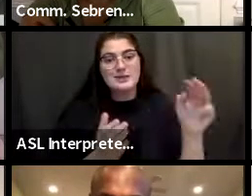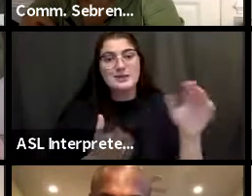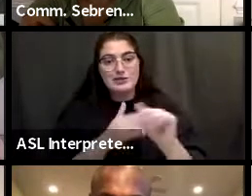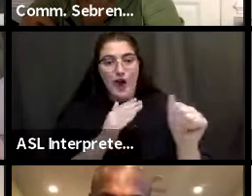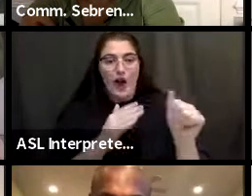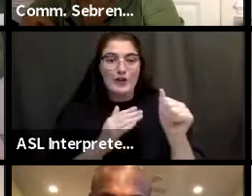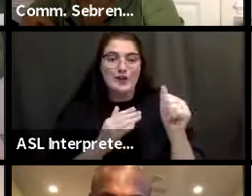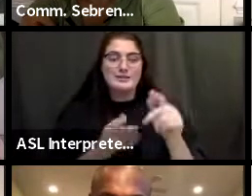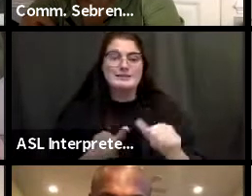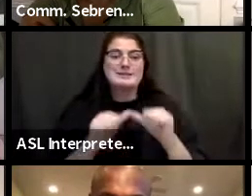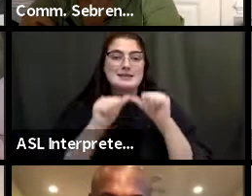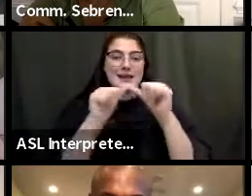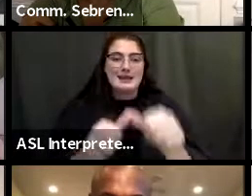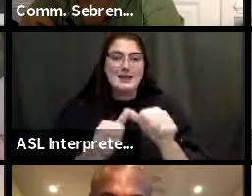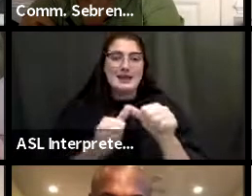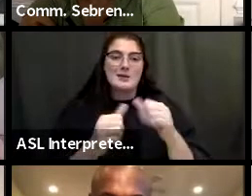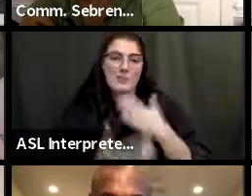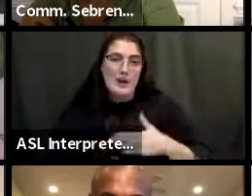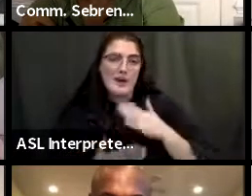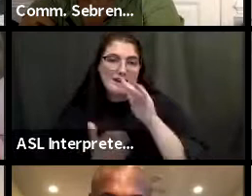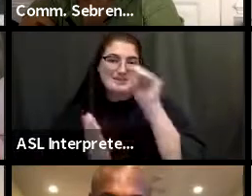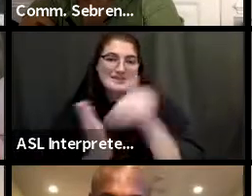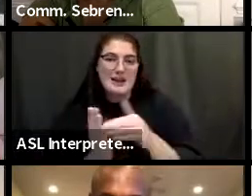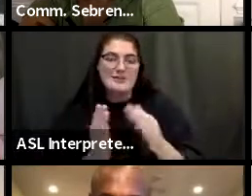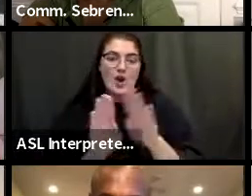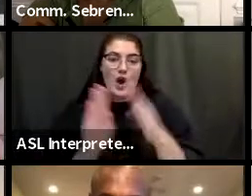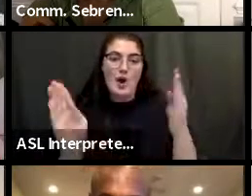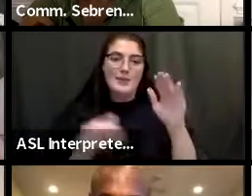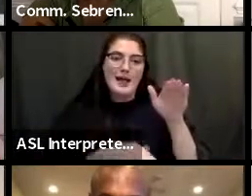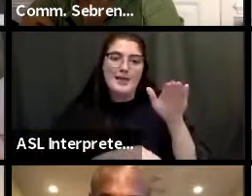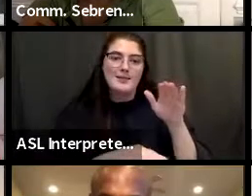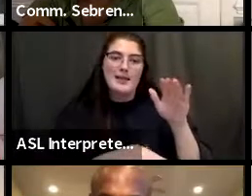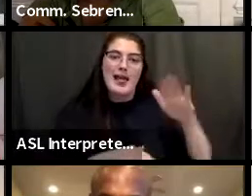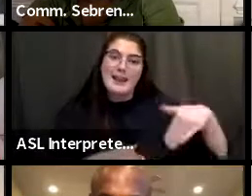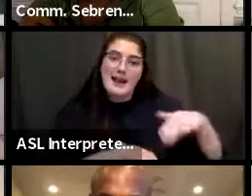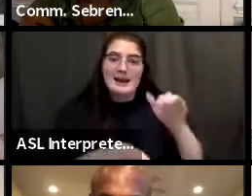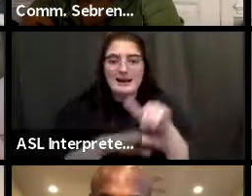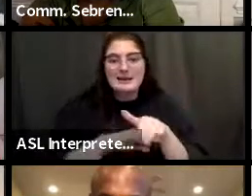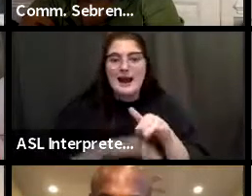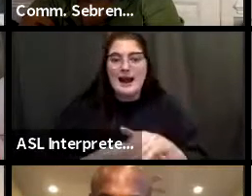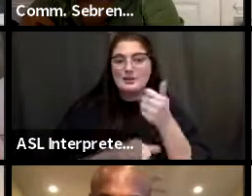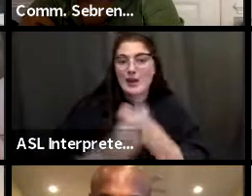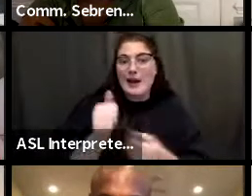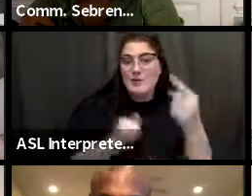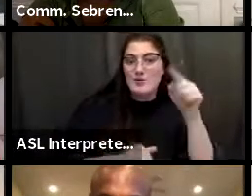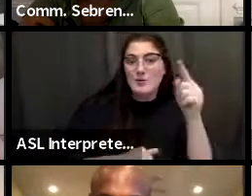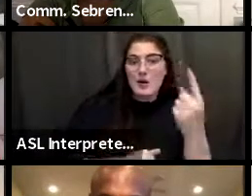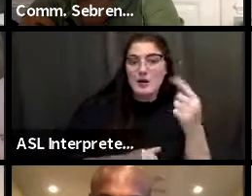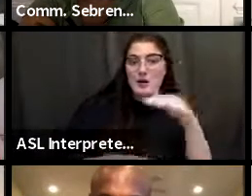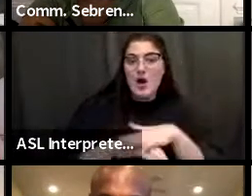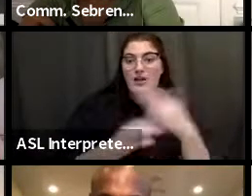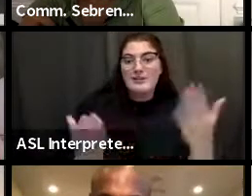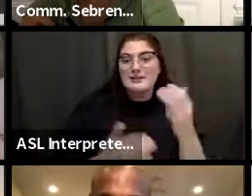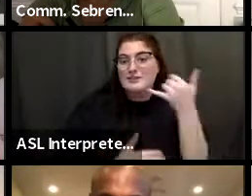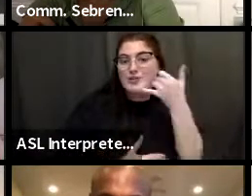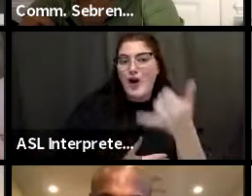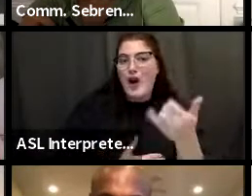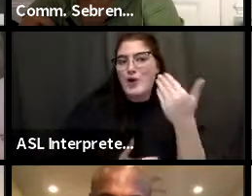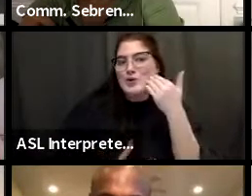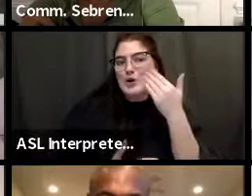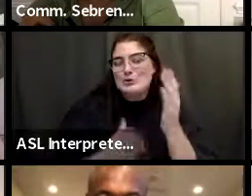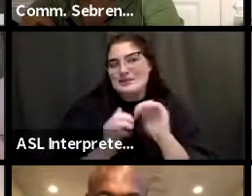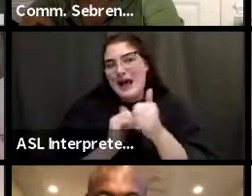open late at night. So everyone on this call knows how the budget process works. We